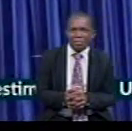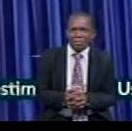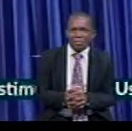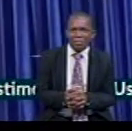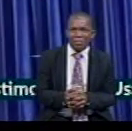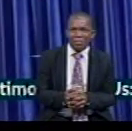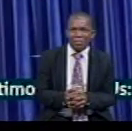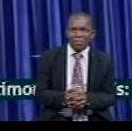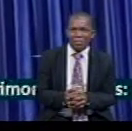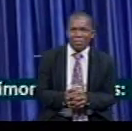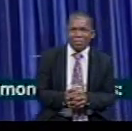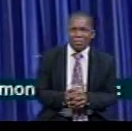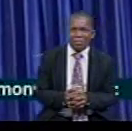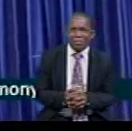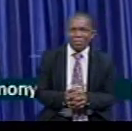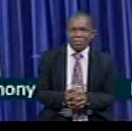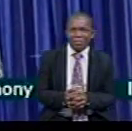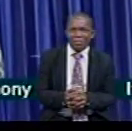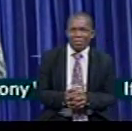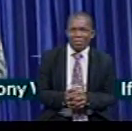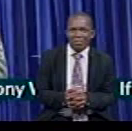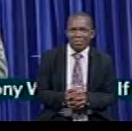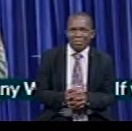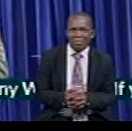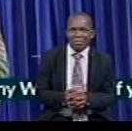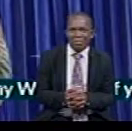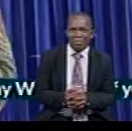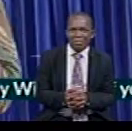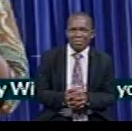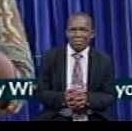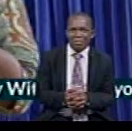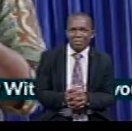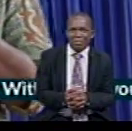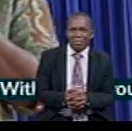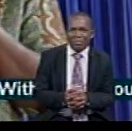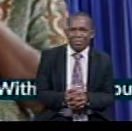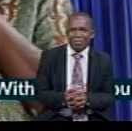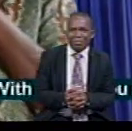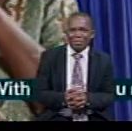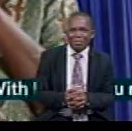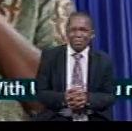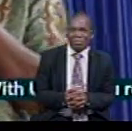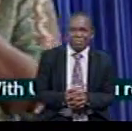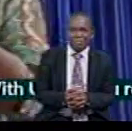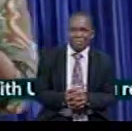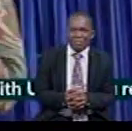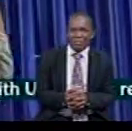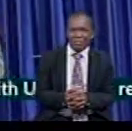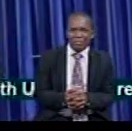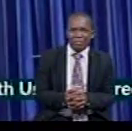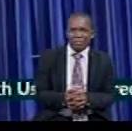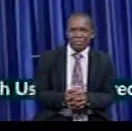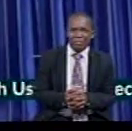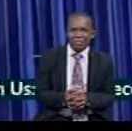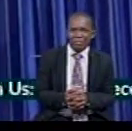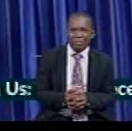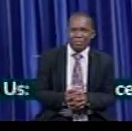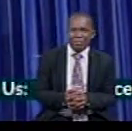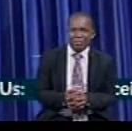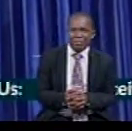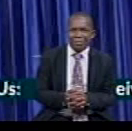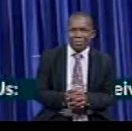call doctor ma doctor crack at me me ni na ye mre enti that me hwe me ni yan kata na me ni suspect but me toy